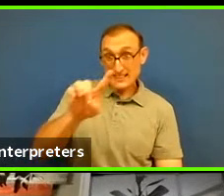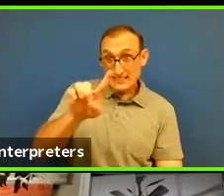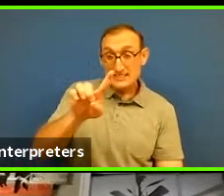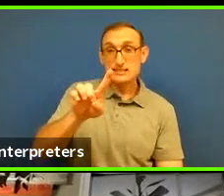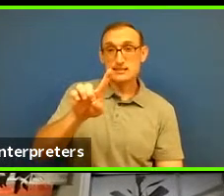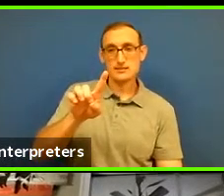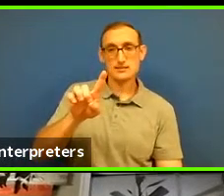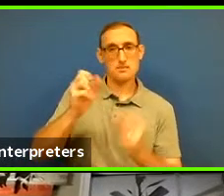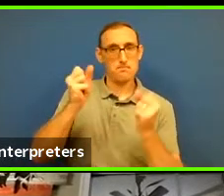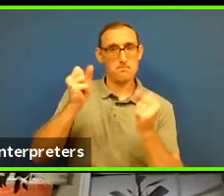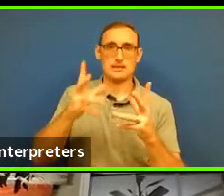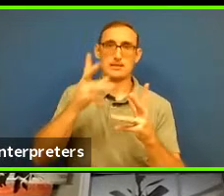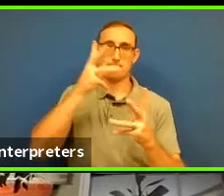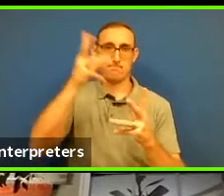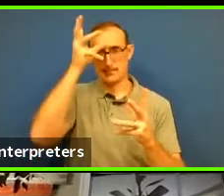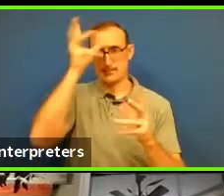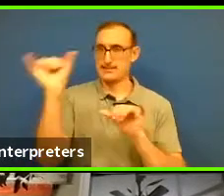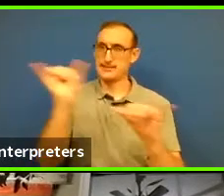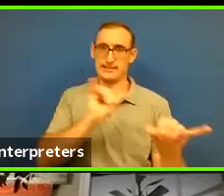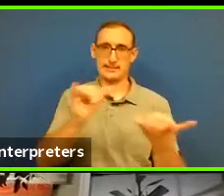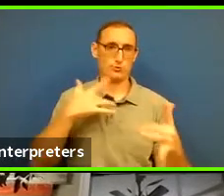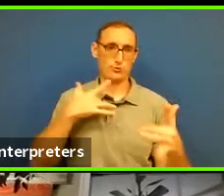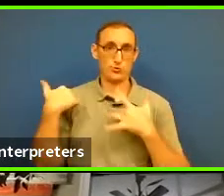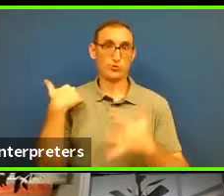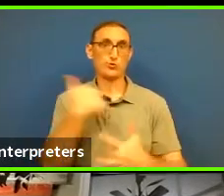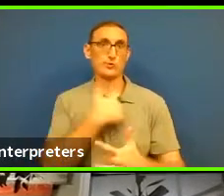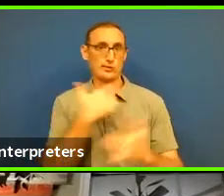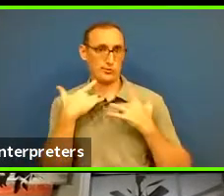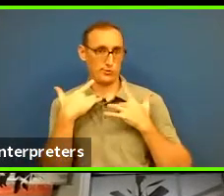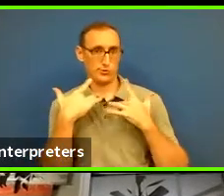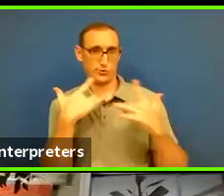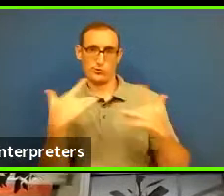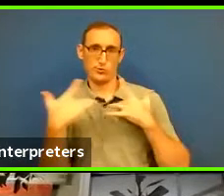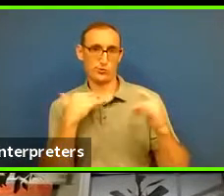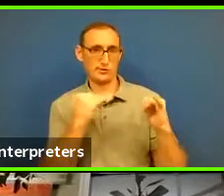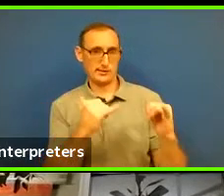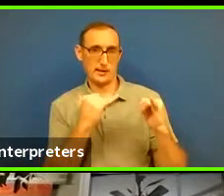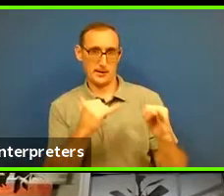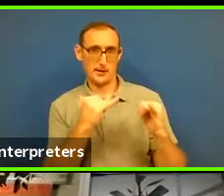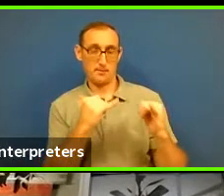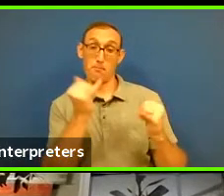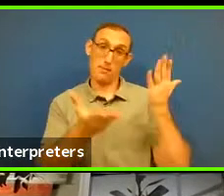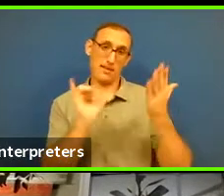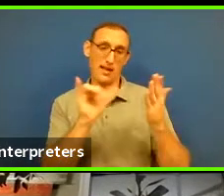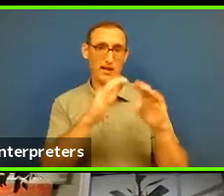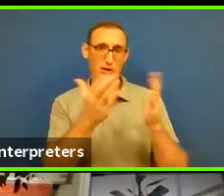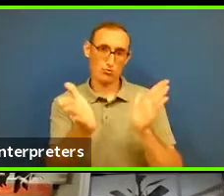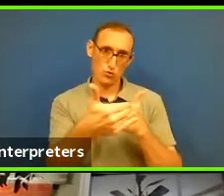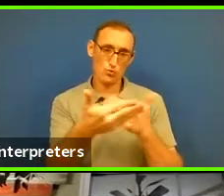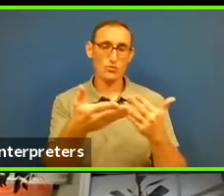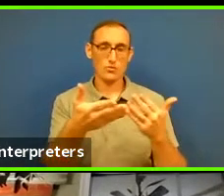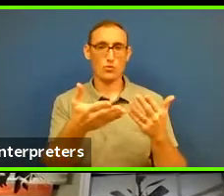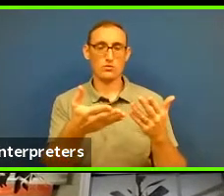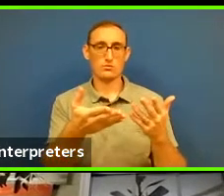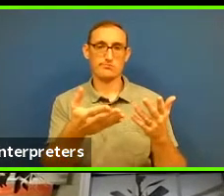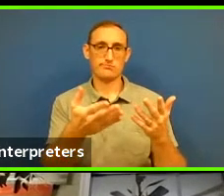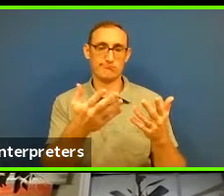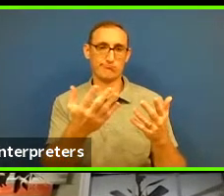and we also have that concern, and we would be looking at shutting down that classroom or shutting down that